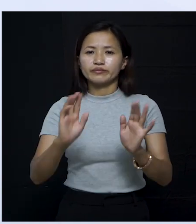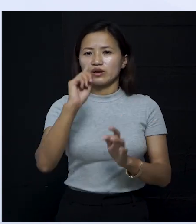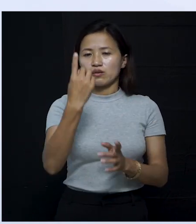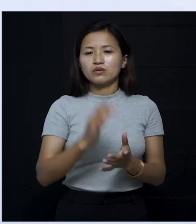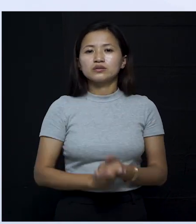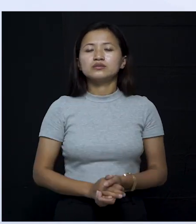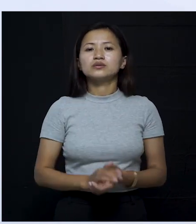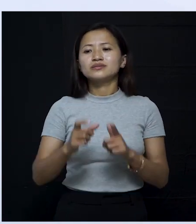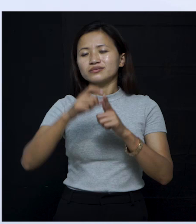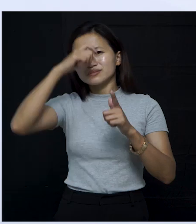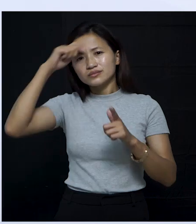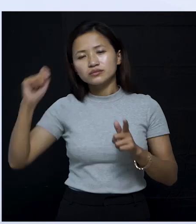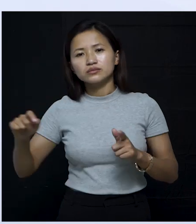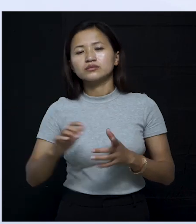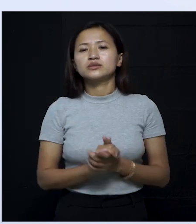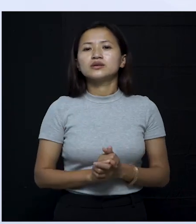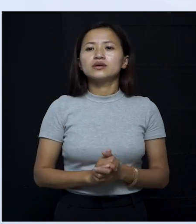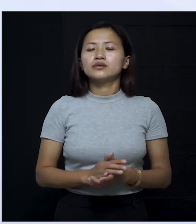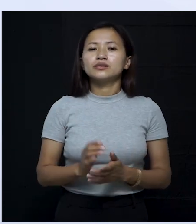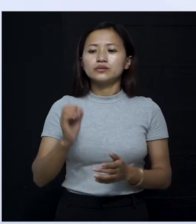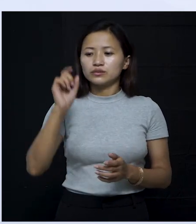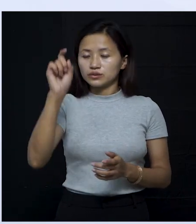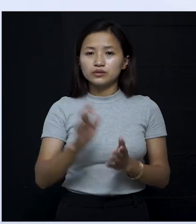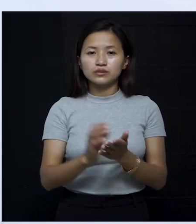in Dimapur, isn't it? So you need to